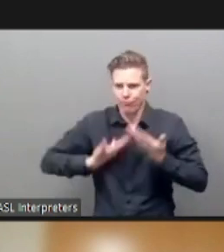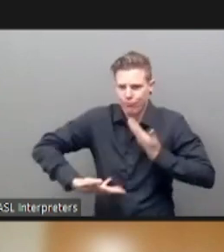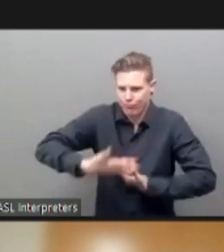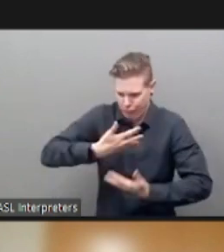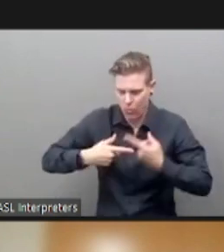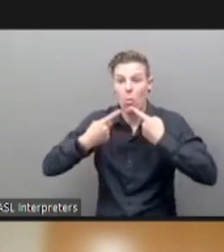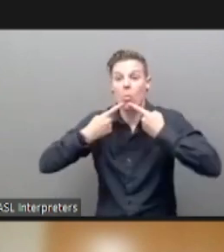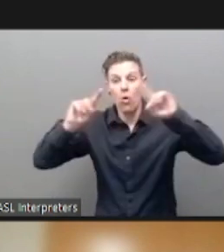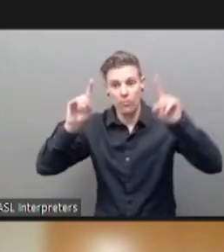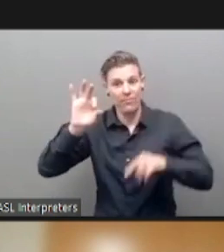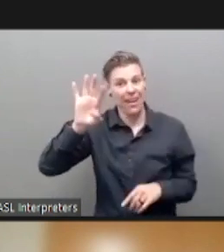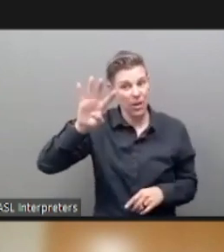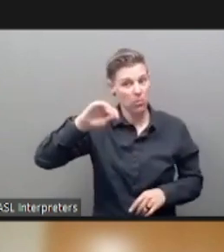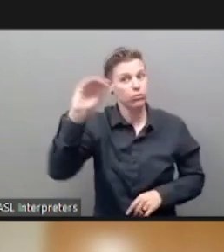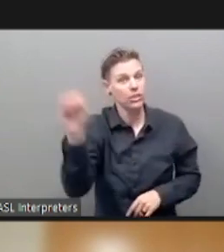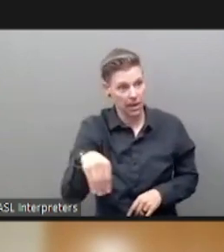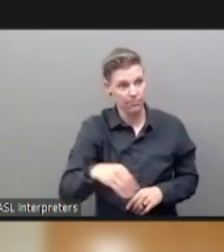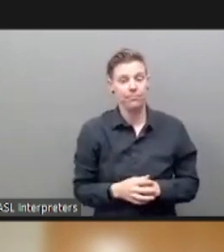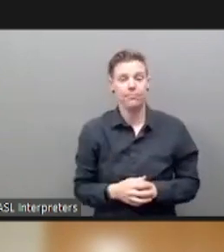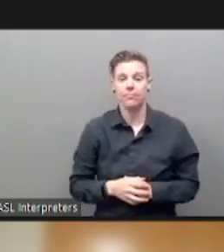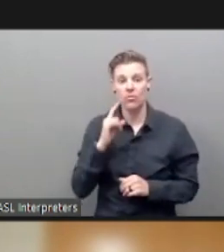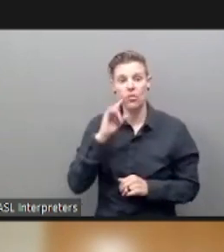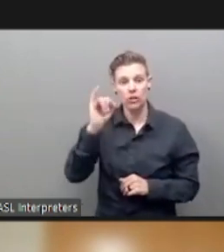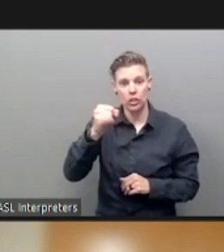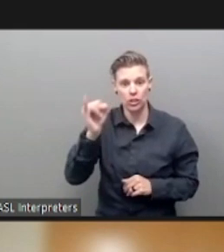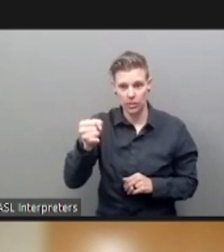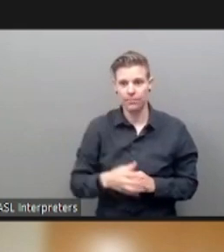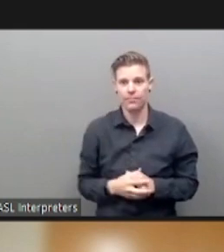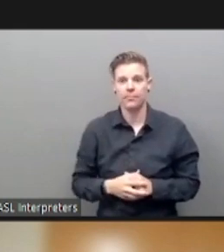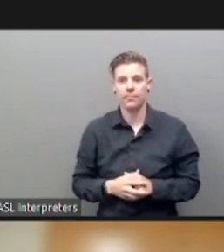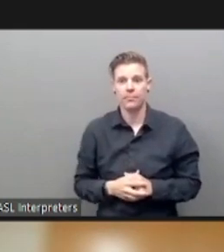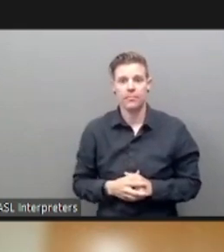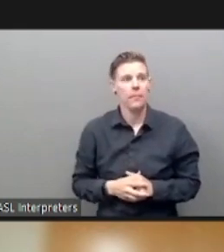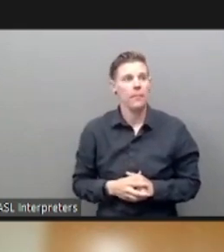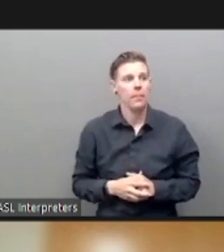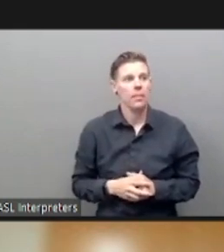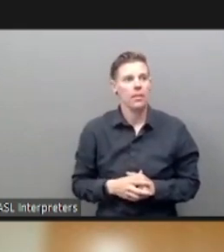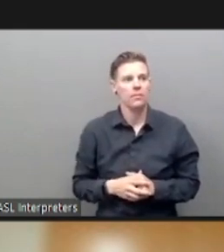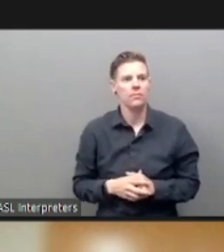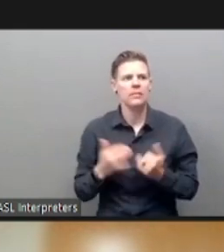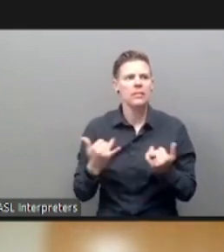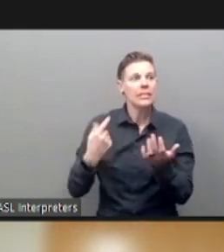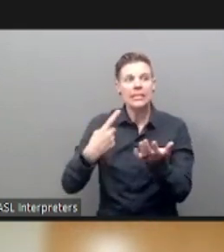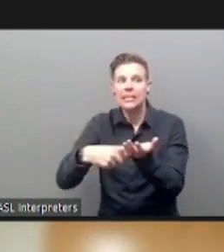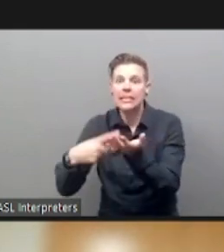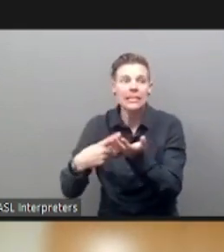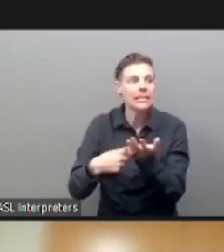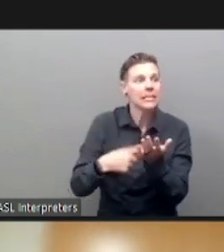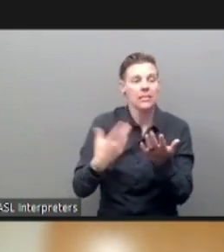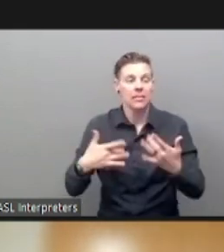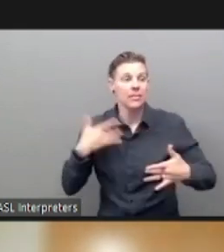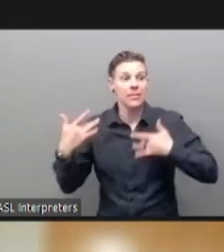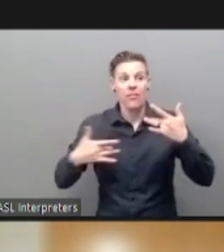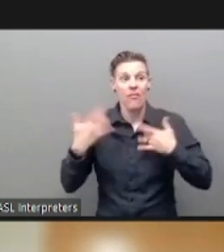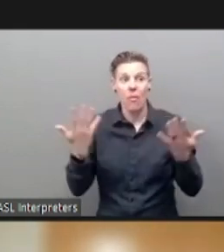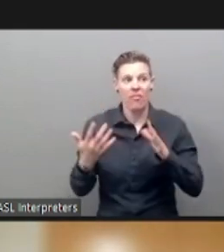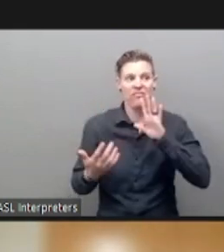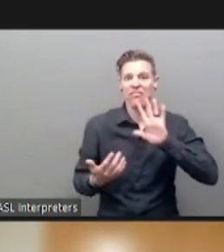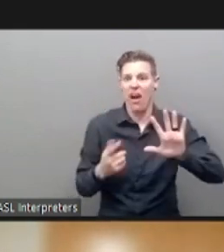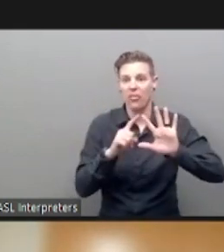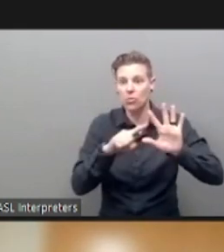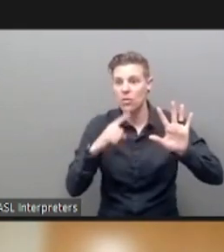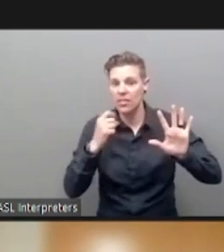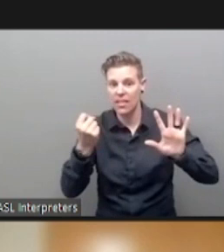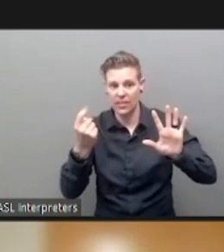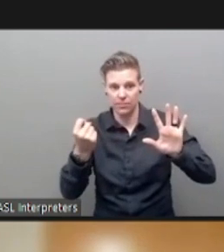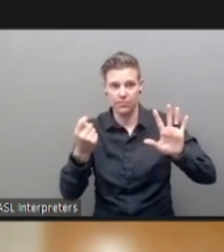gotten J&J. So next slide. This is exciting COVID-19 vaccines for 5 to